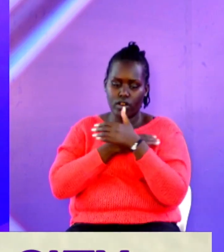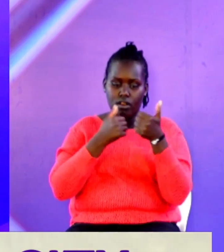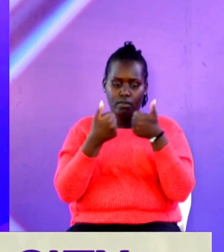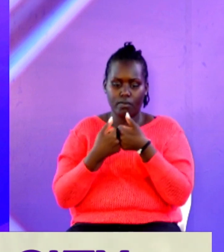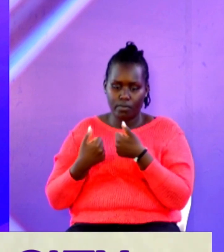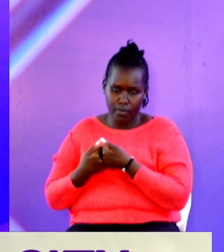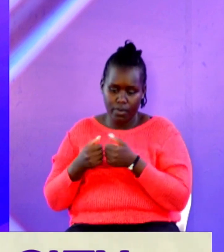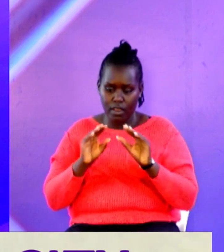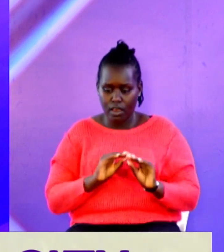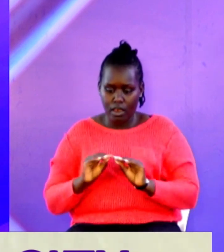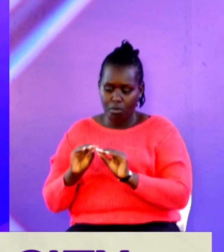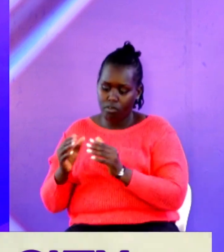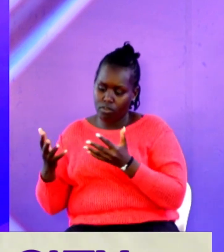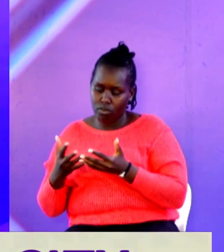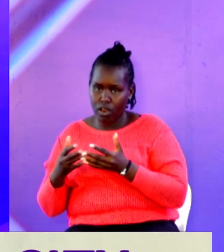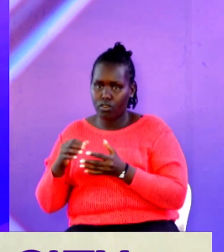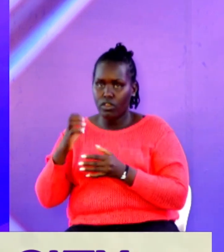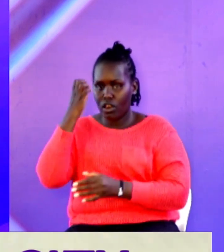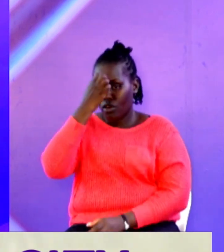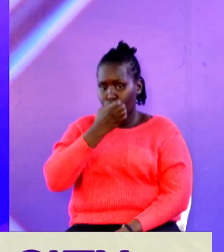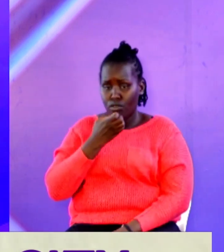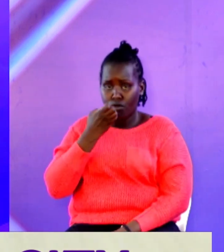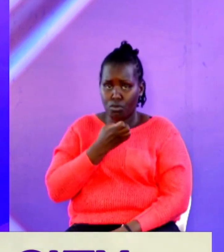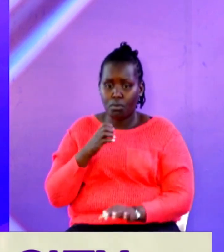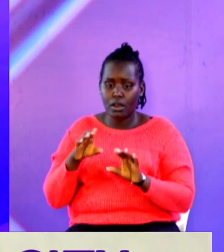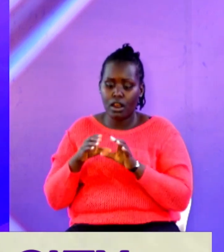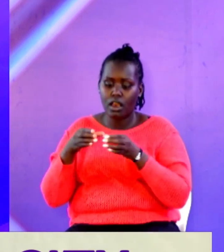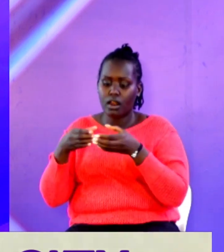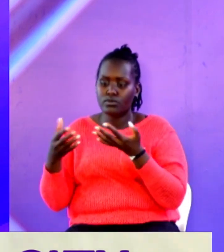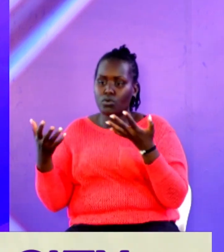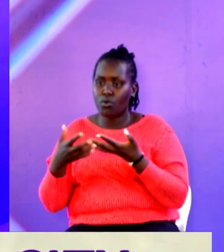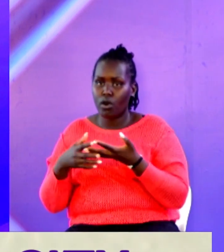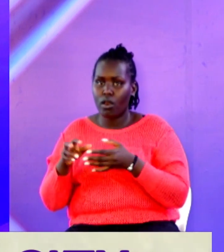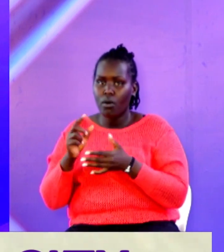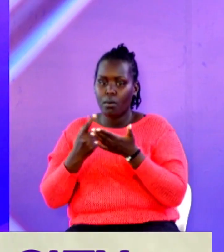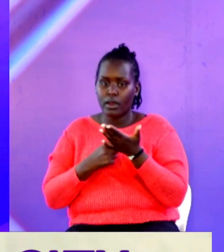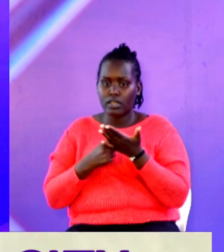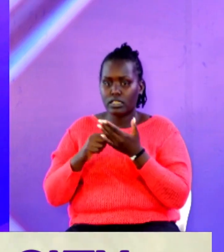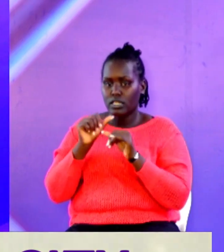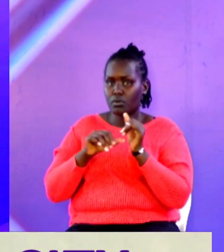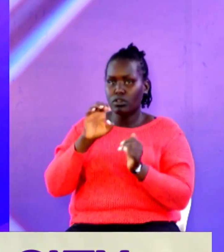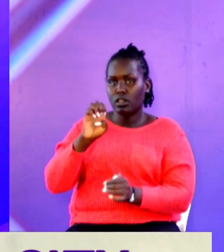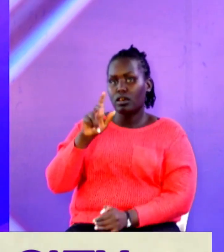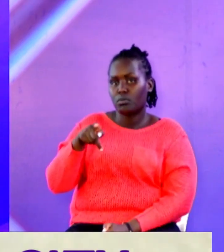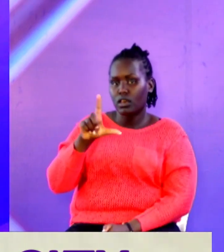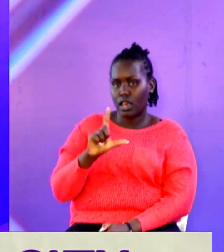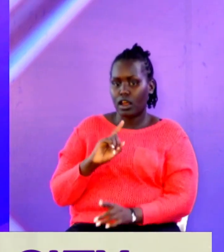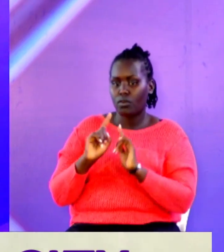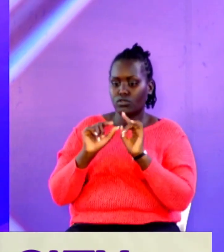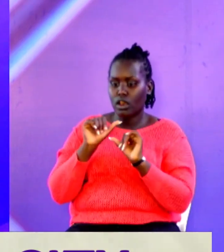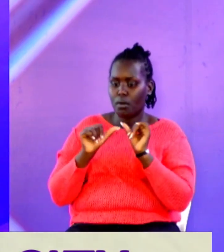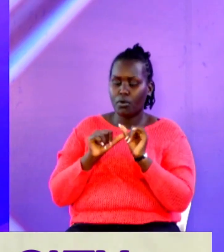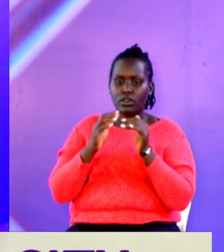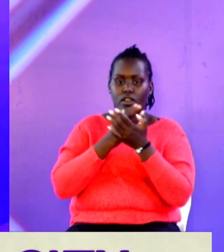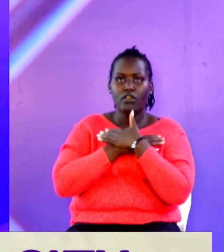be moving to the European clubs, whereby we'll be looking at the EPL clubs. We talk about the friendly games